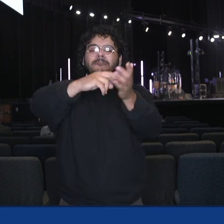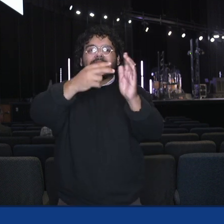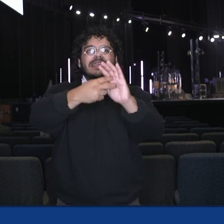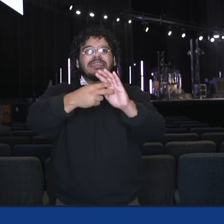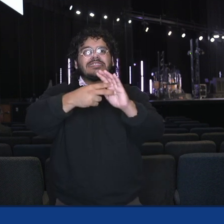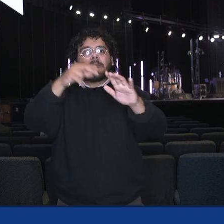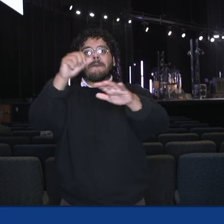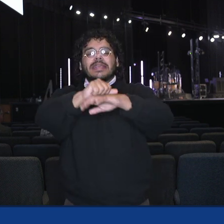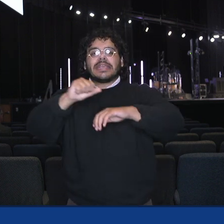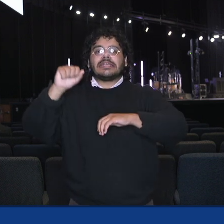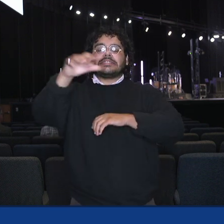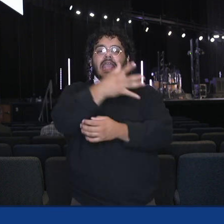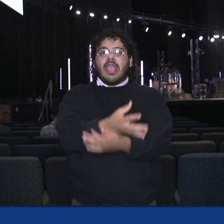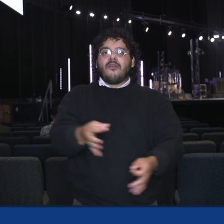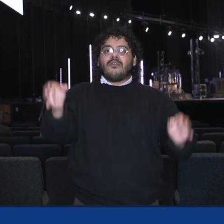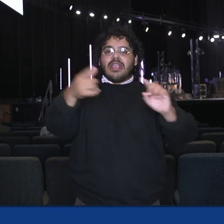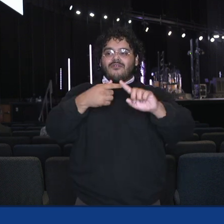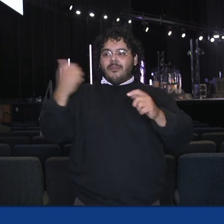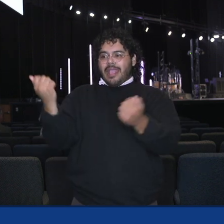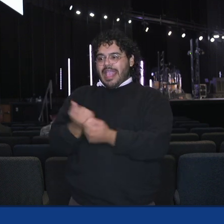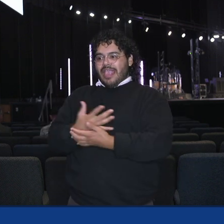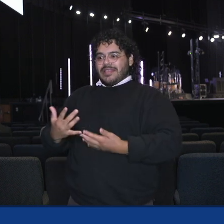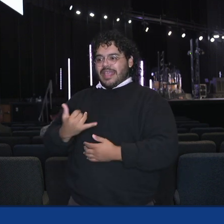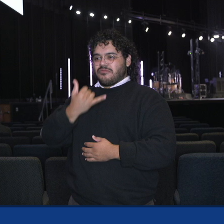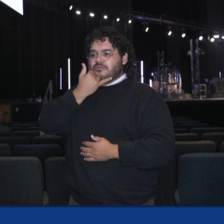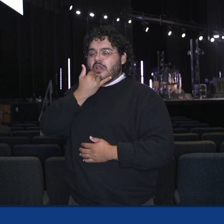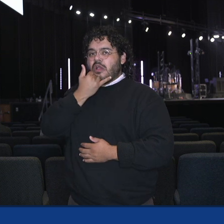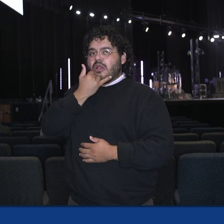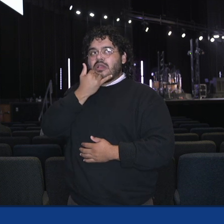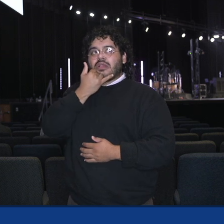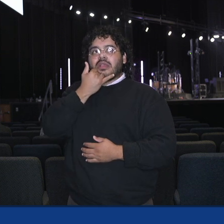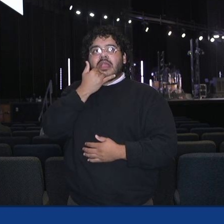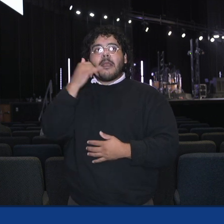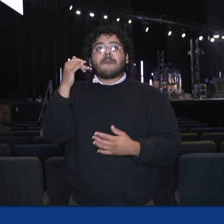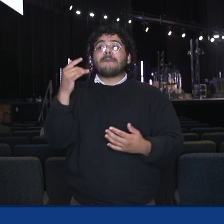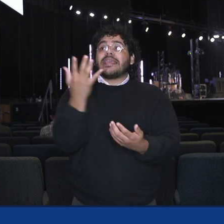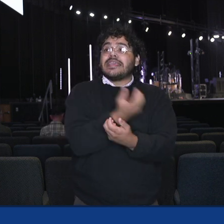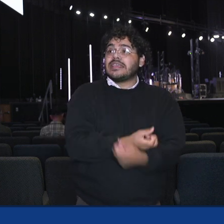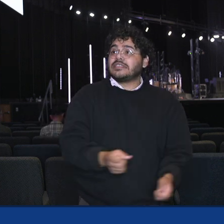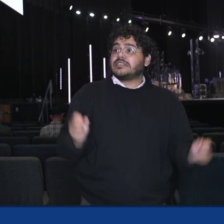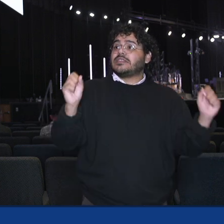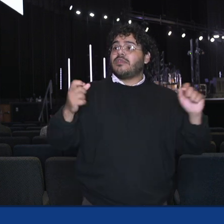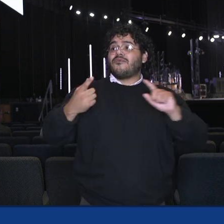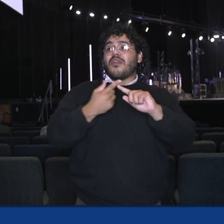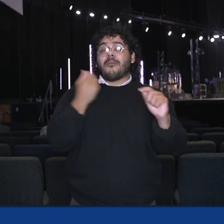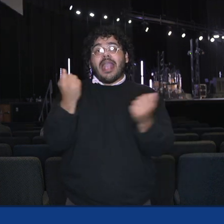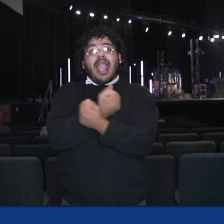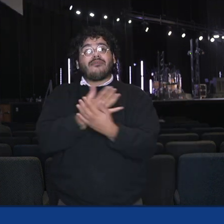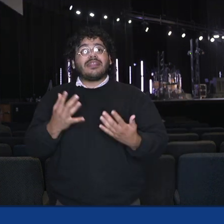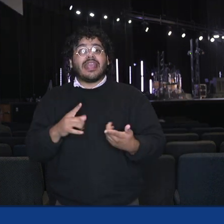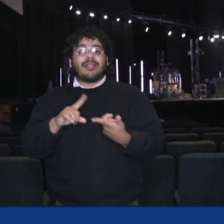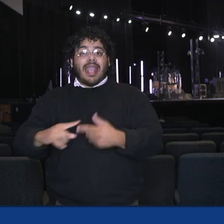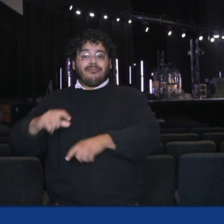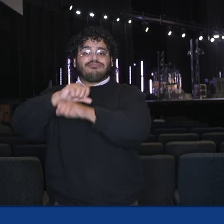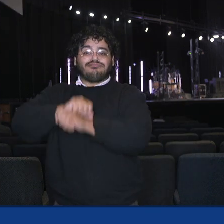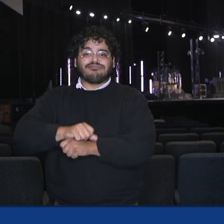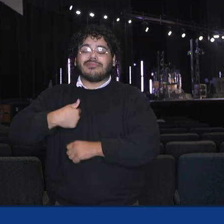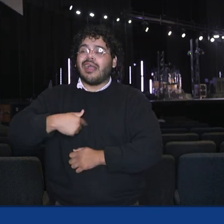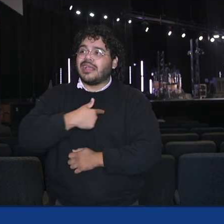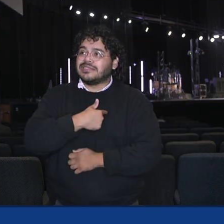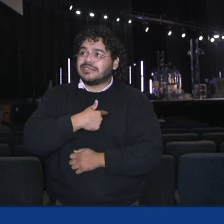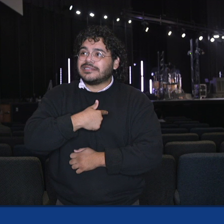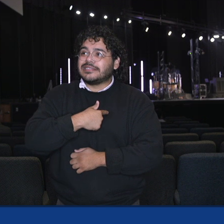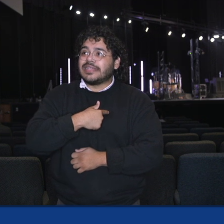free from all that is wrong, being delivered from all that holds us captive. And the